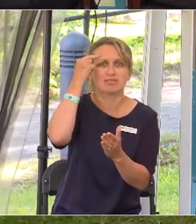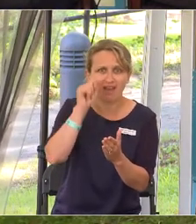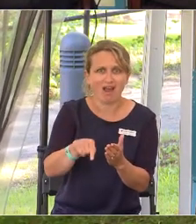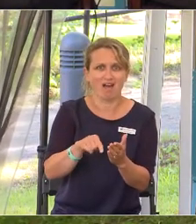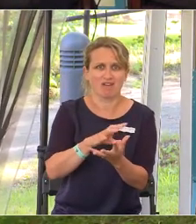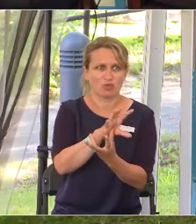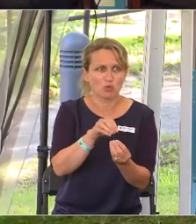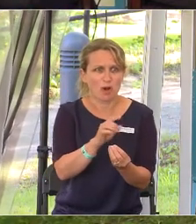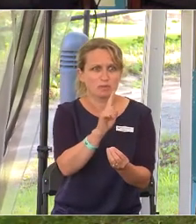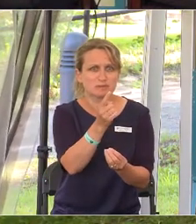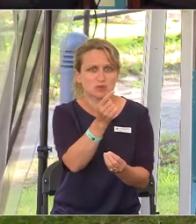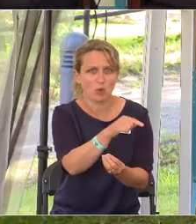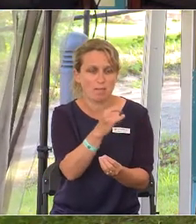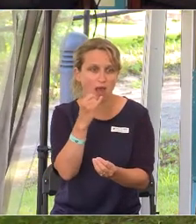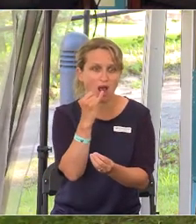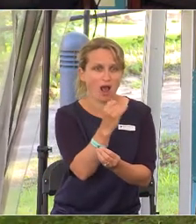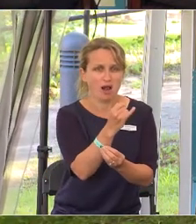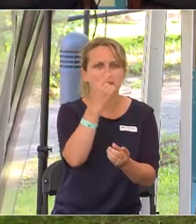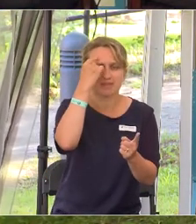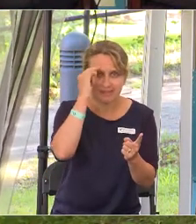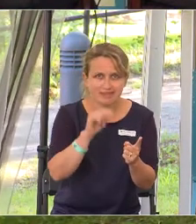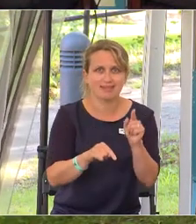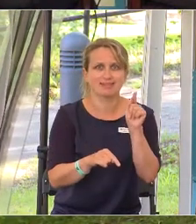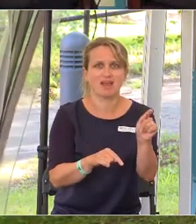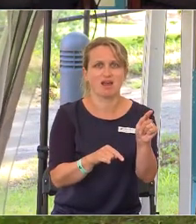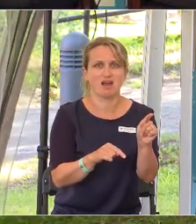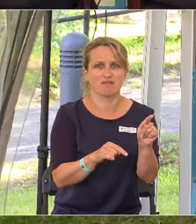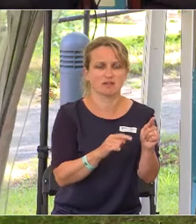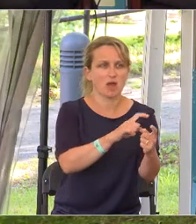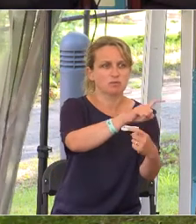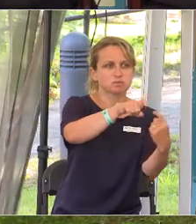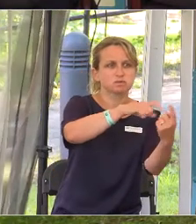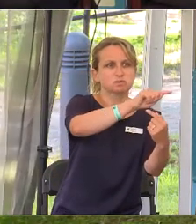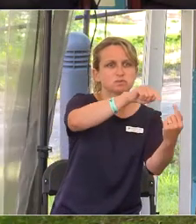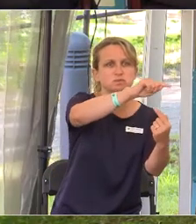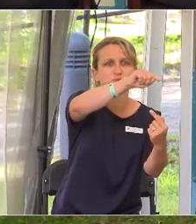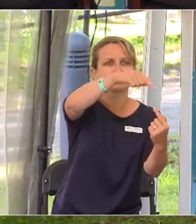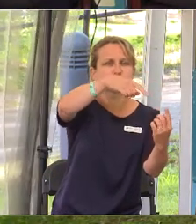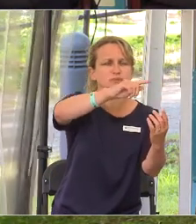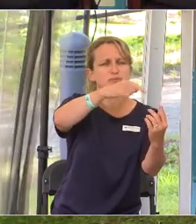Whenever they post something new, it will get circulated, it will